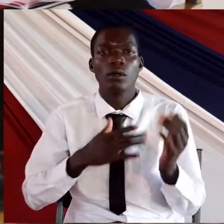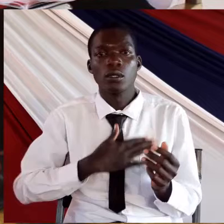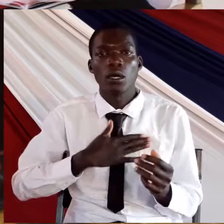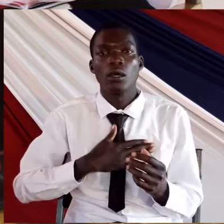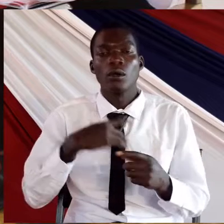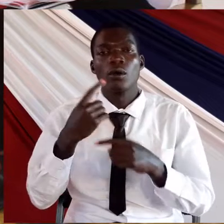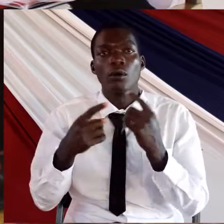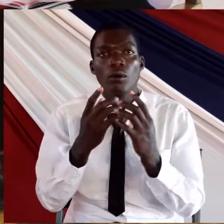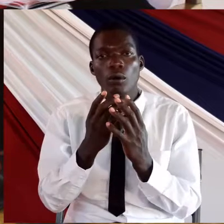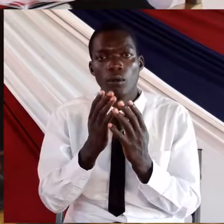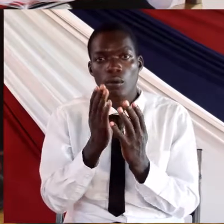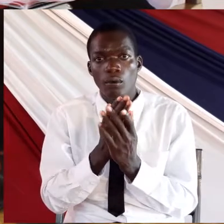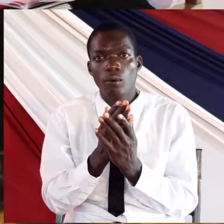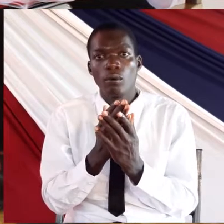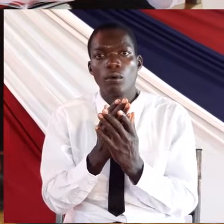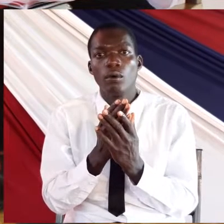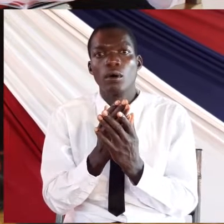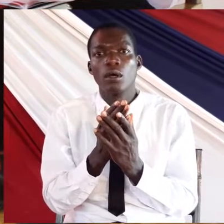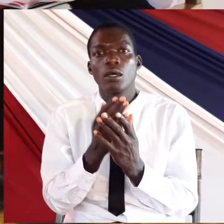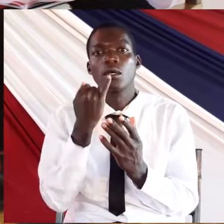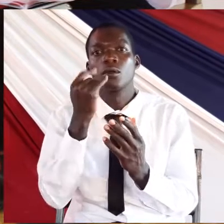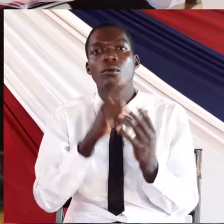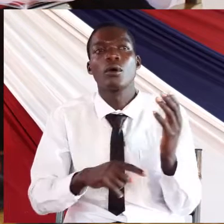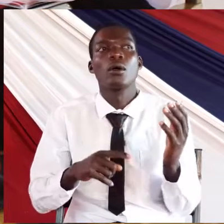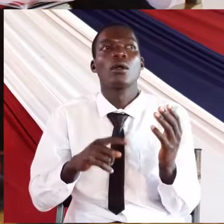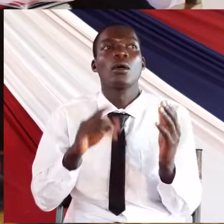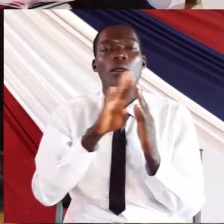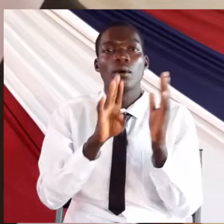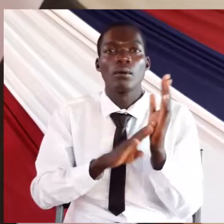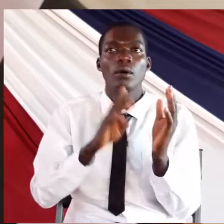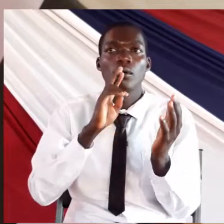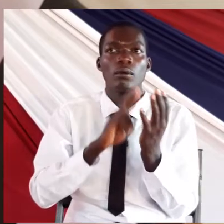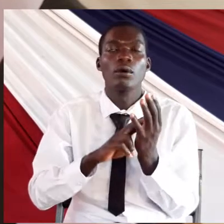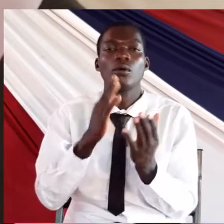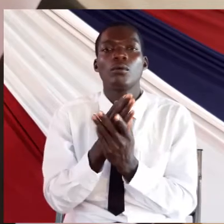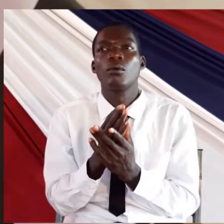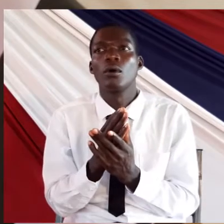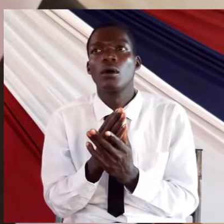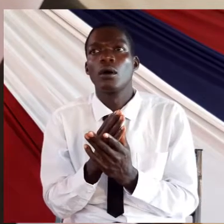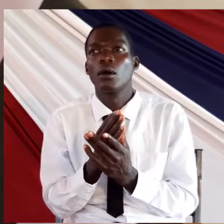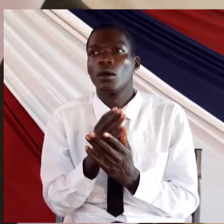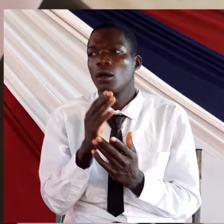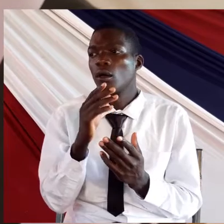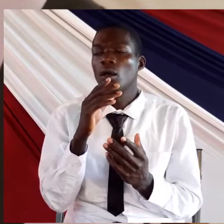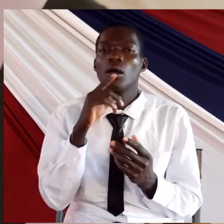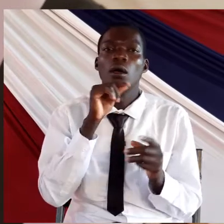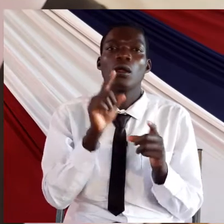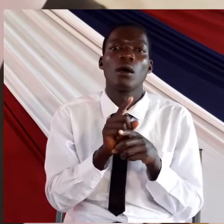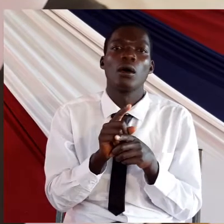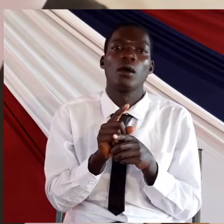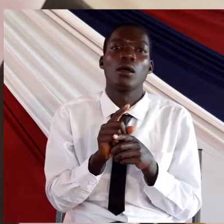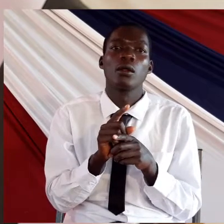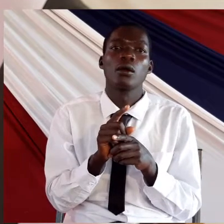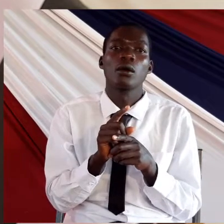true is not what the Bible holds as true. Mm-hmm. Elder Eric, yes, can